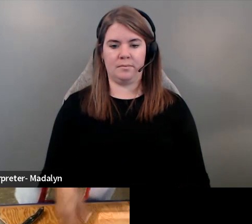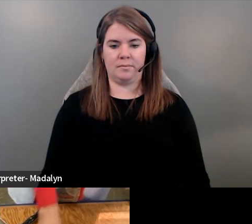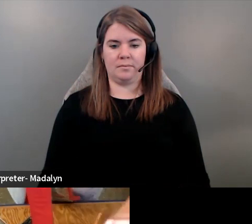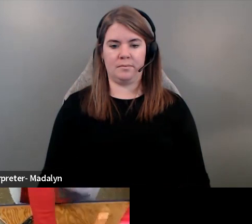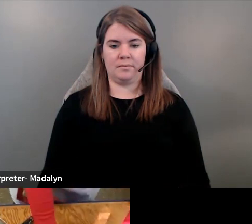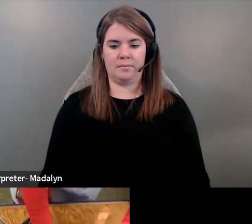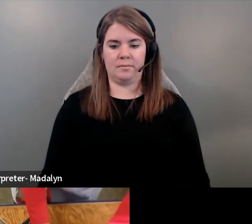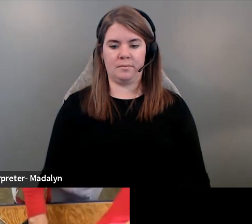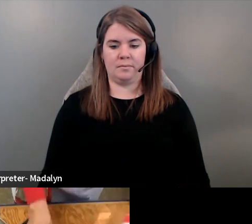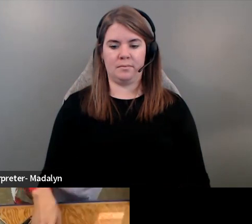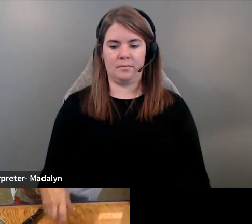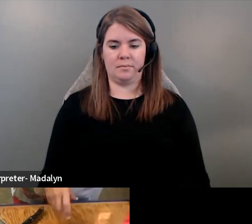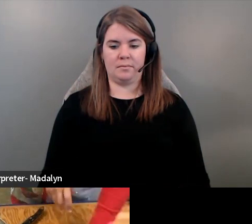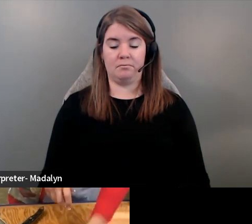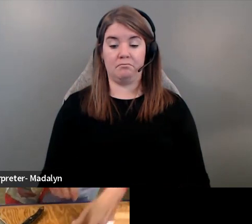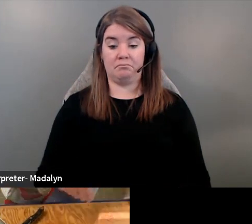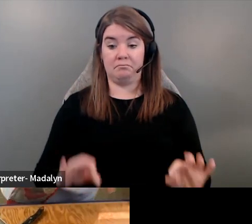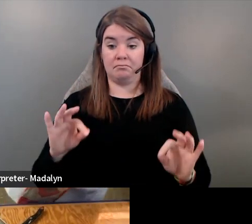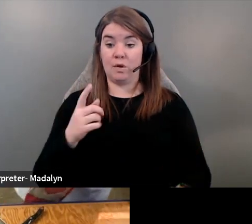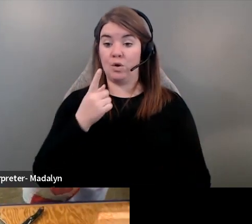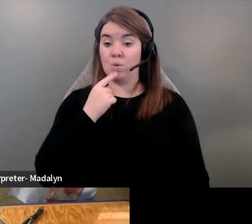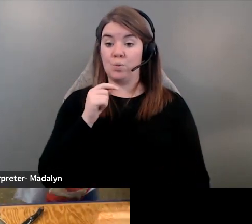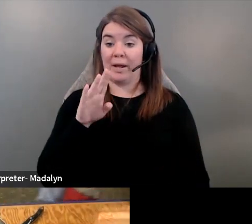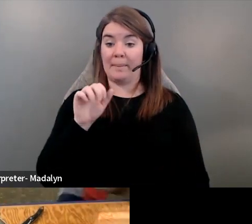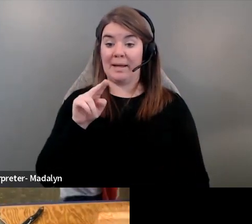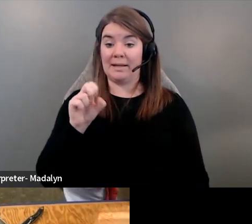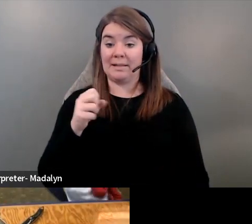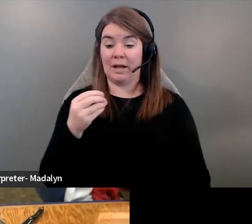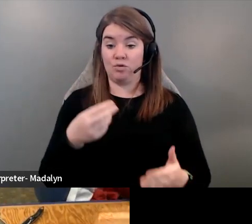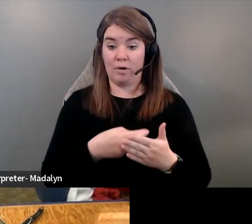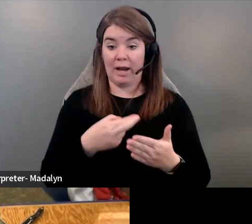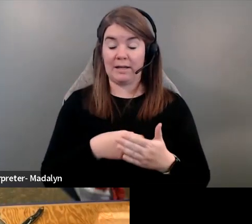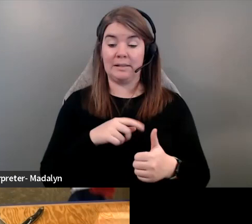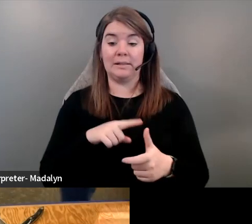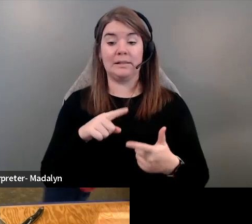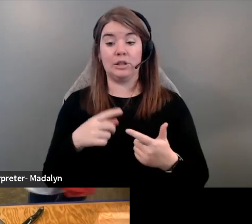So there you have it. I've got red beans and rice ready. I've got my lentil stew.